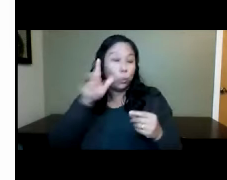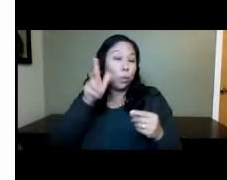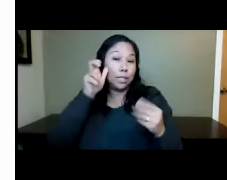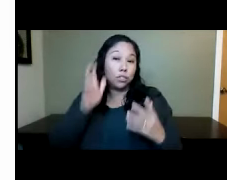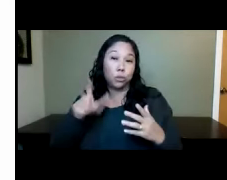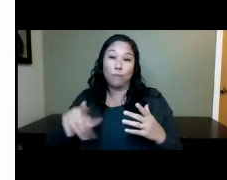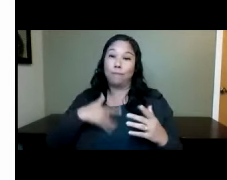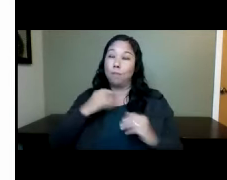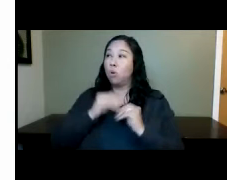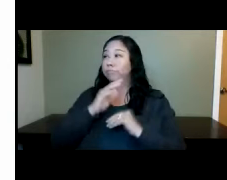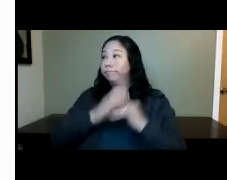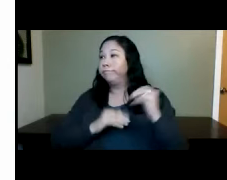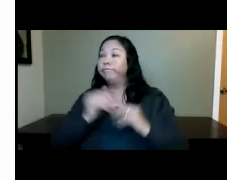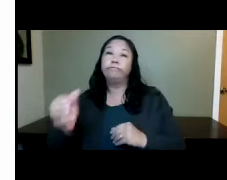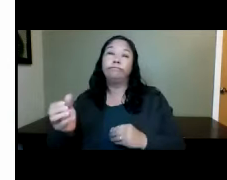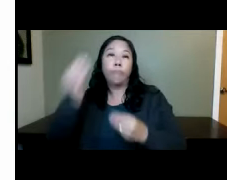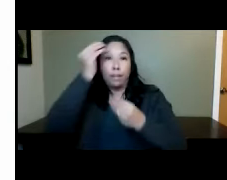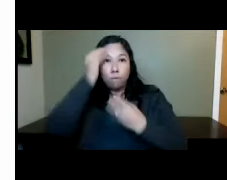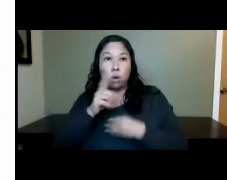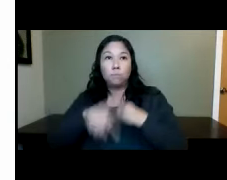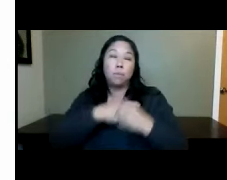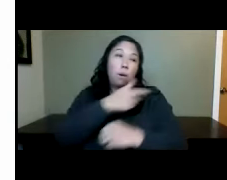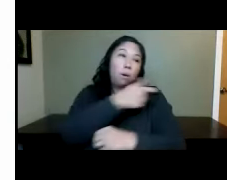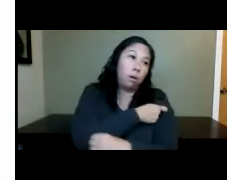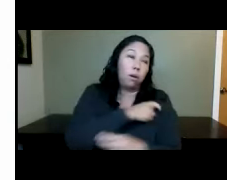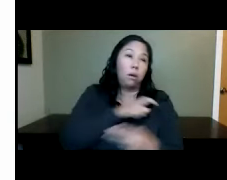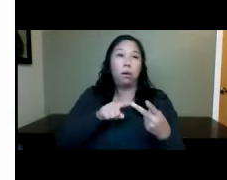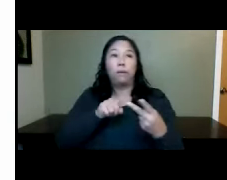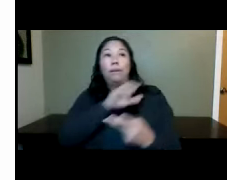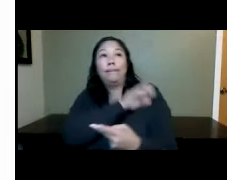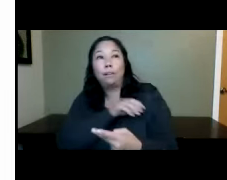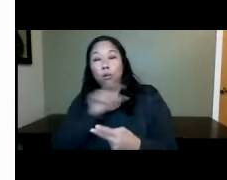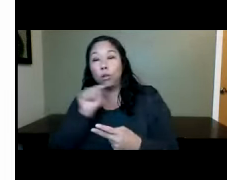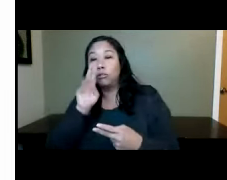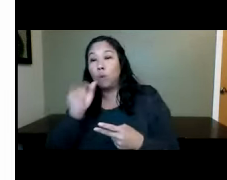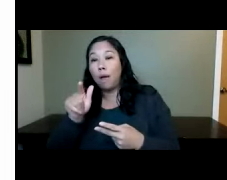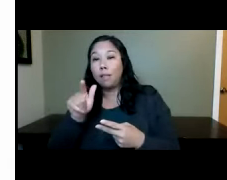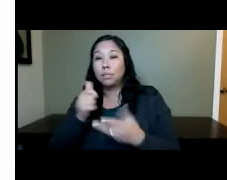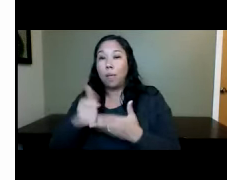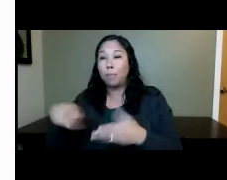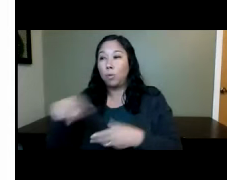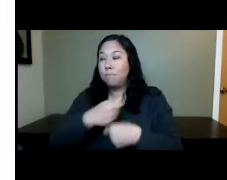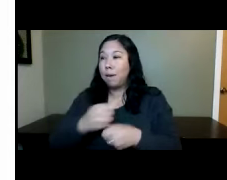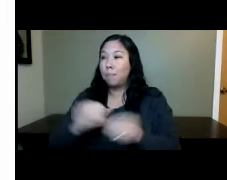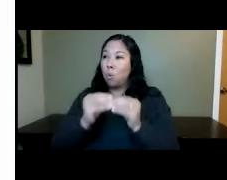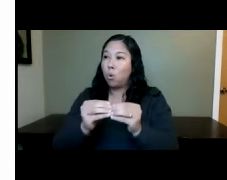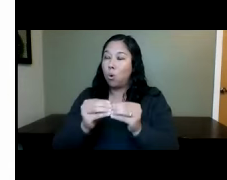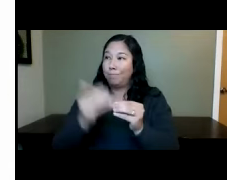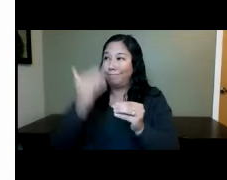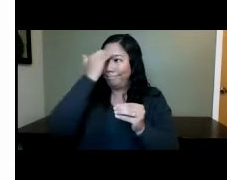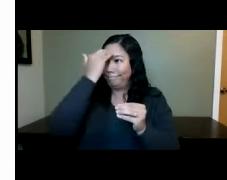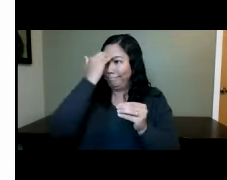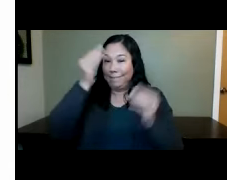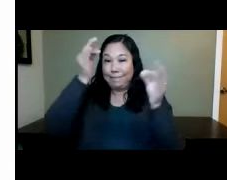informed about the vaccine, the clinical trials, so that you can make a more informed decision about if this is something you